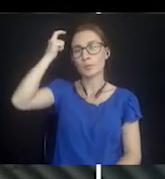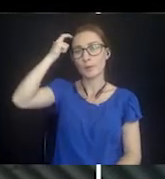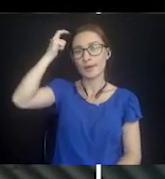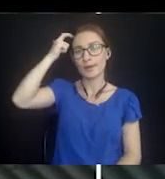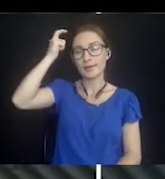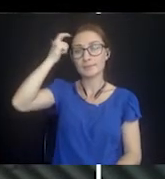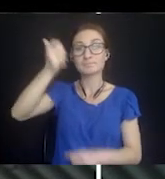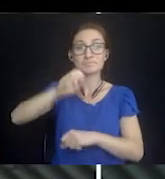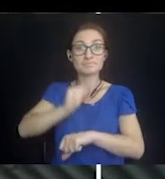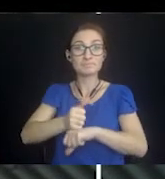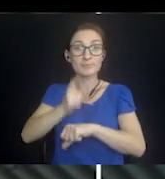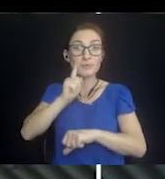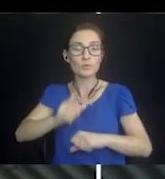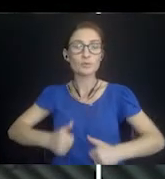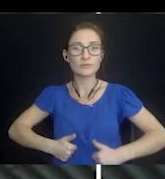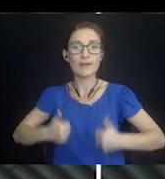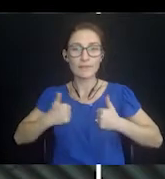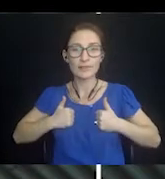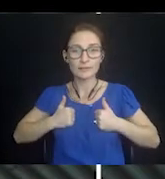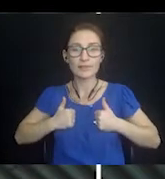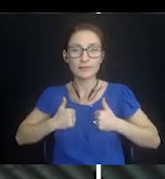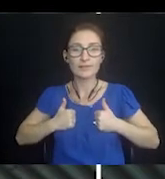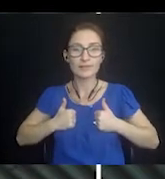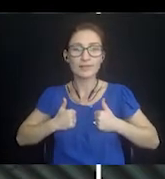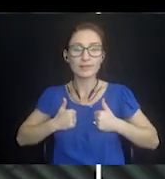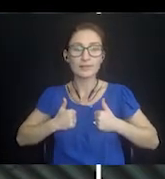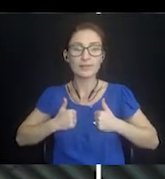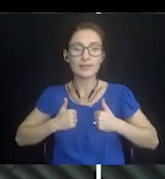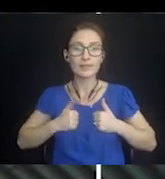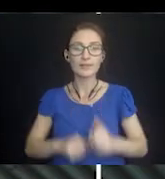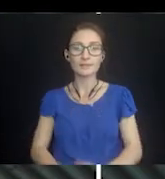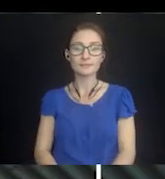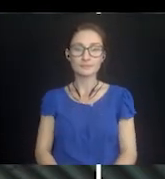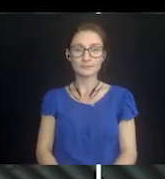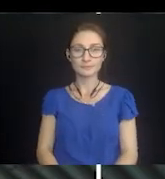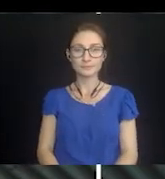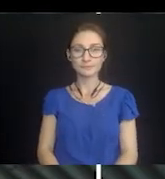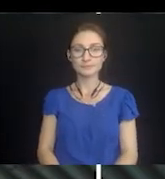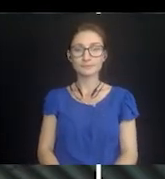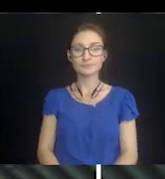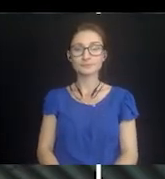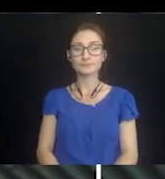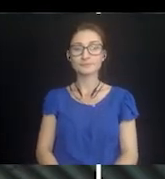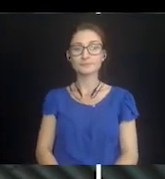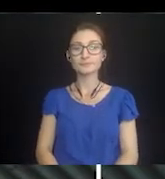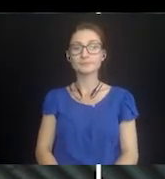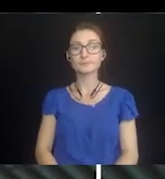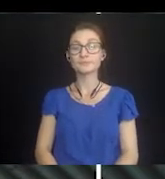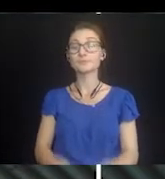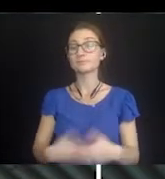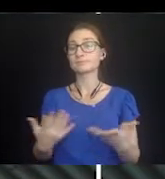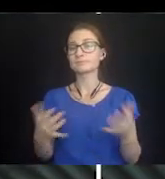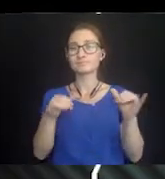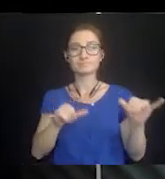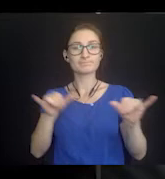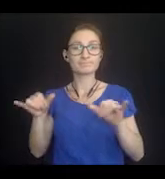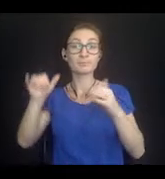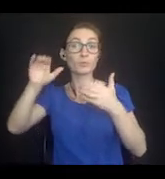life because our brain is configured for survival. Now,